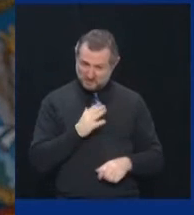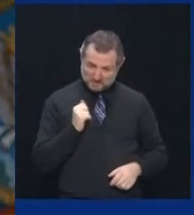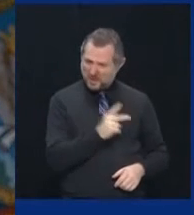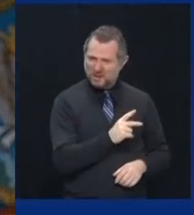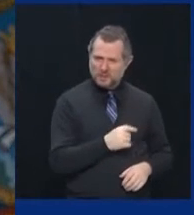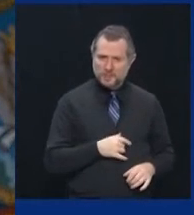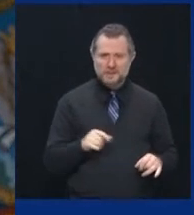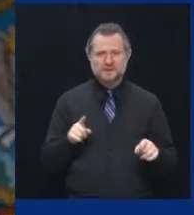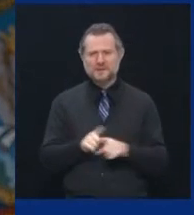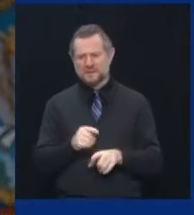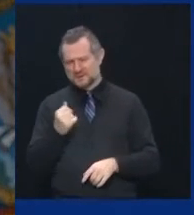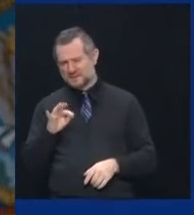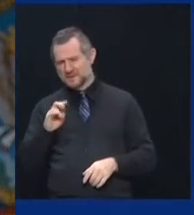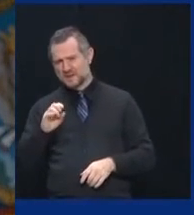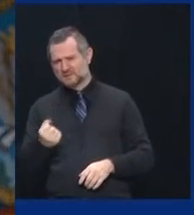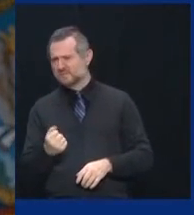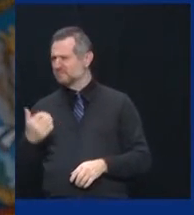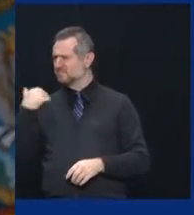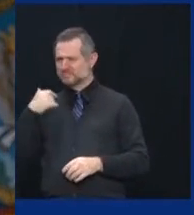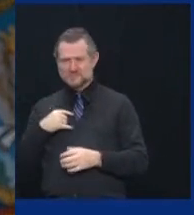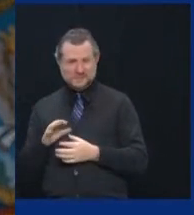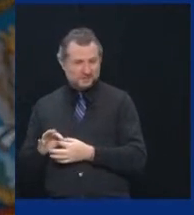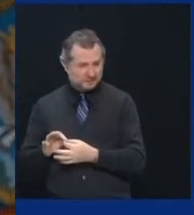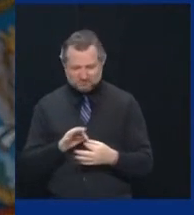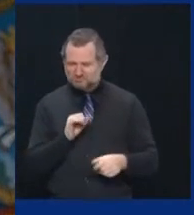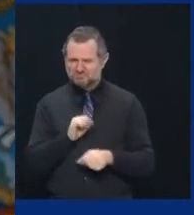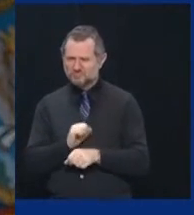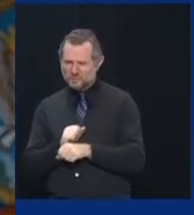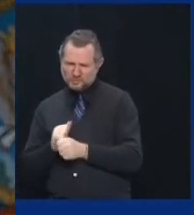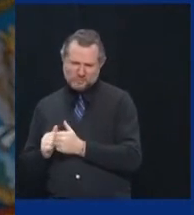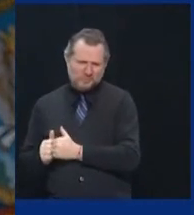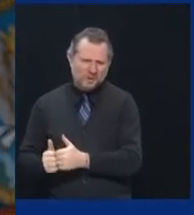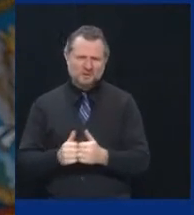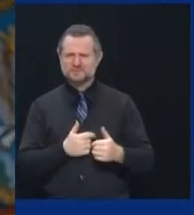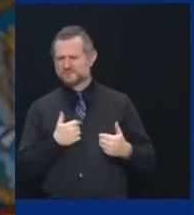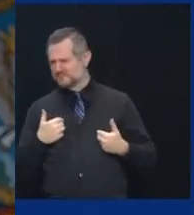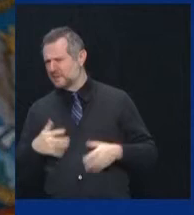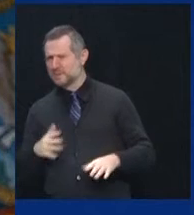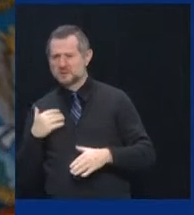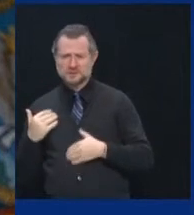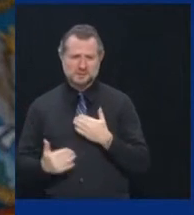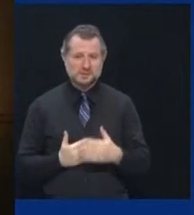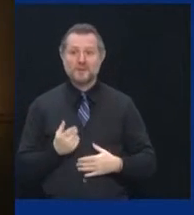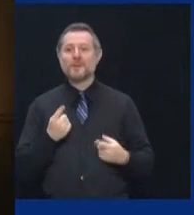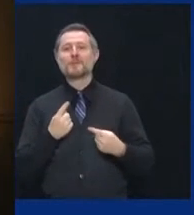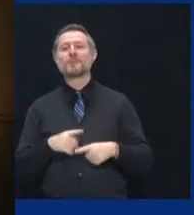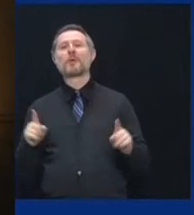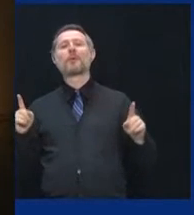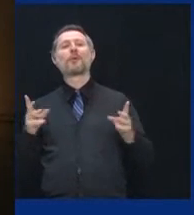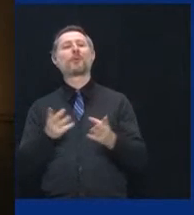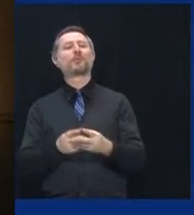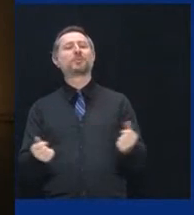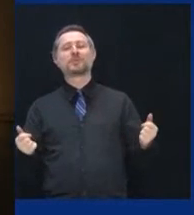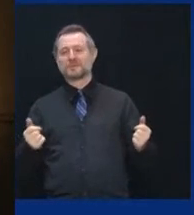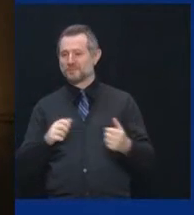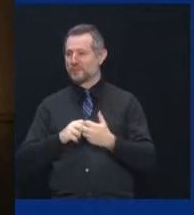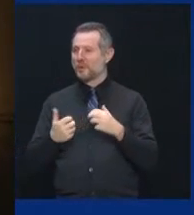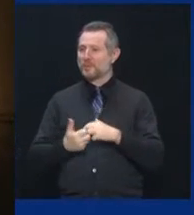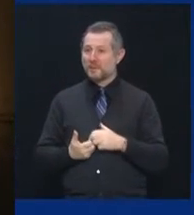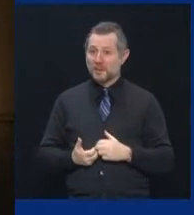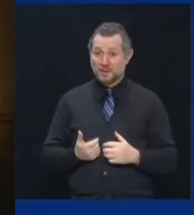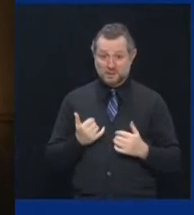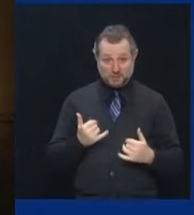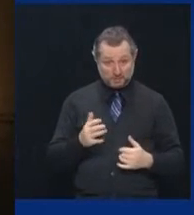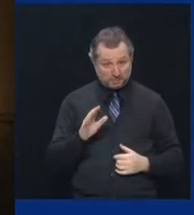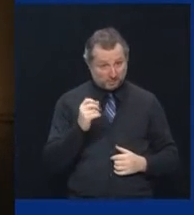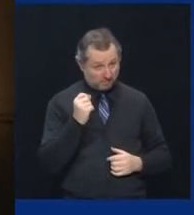came together, we organized, we sacrificed, and we averted financial ruin. But make no mistake, my friends,